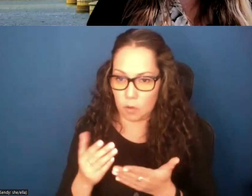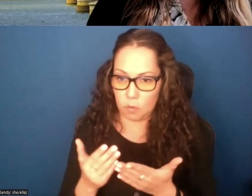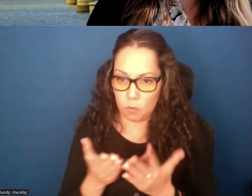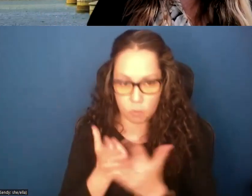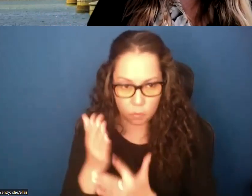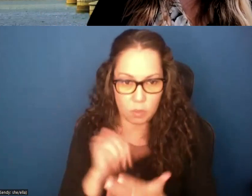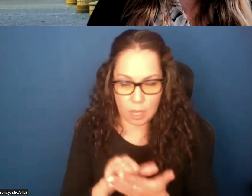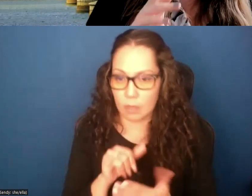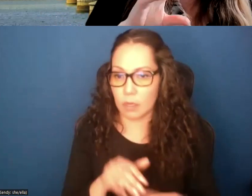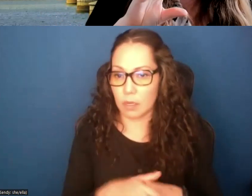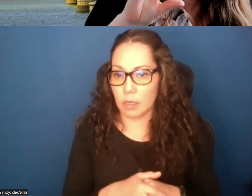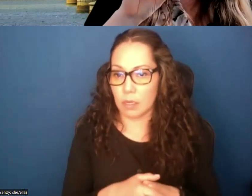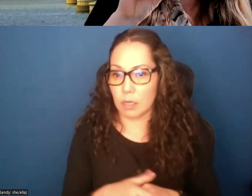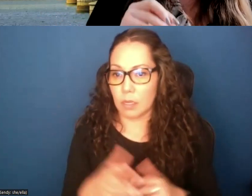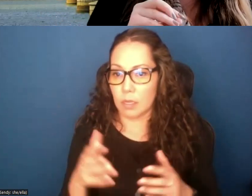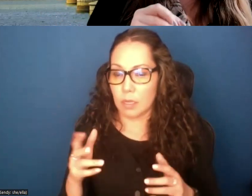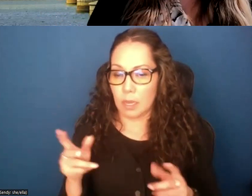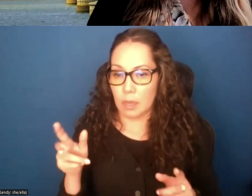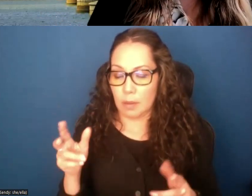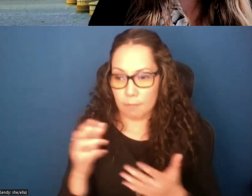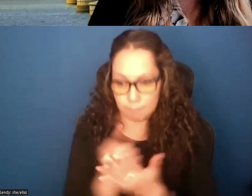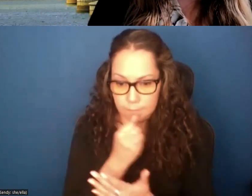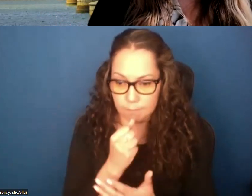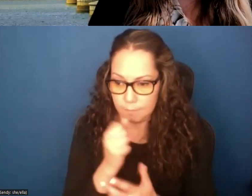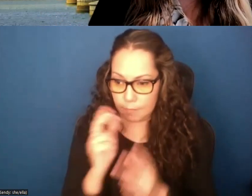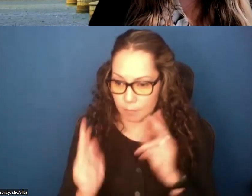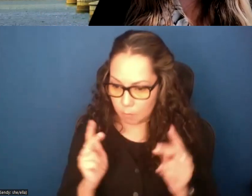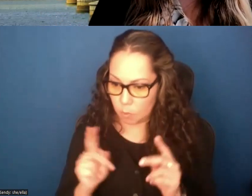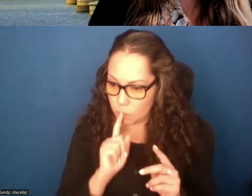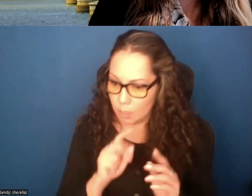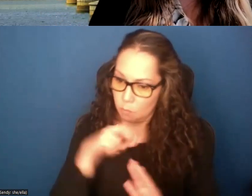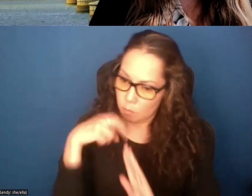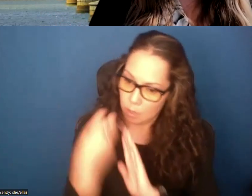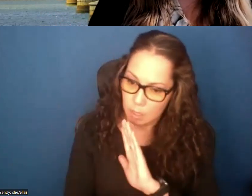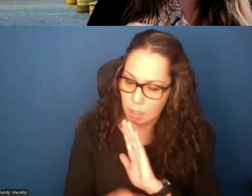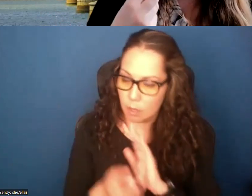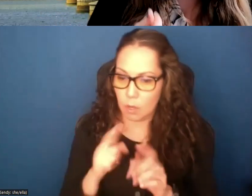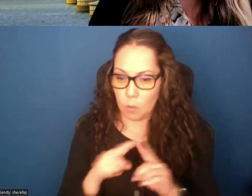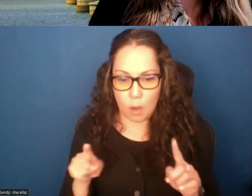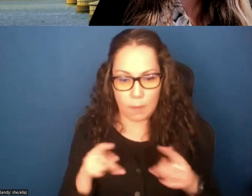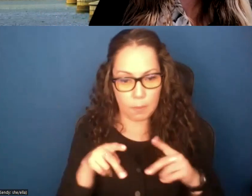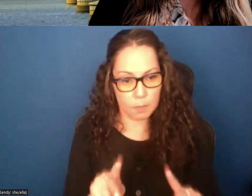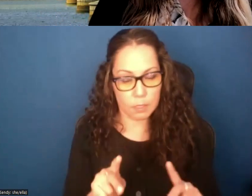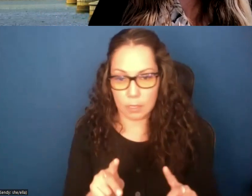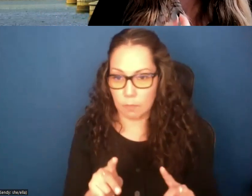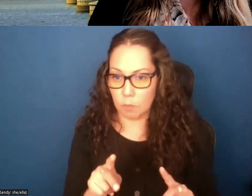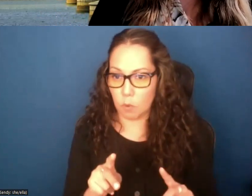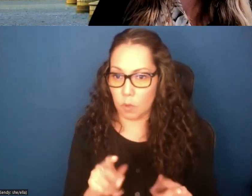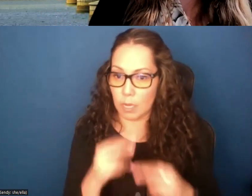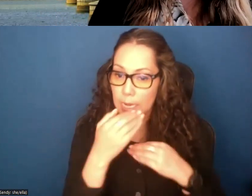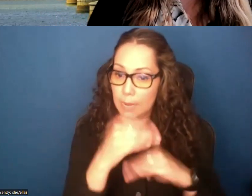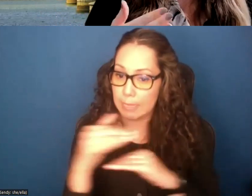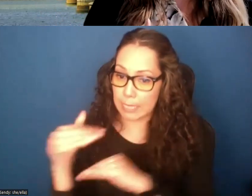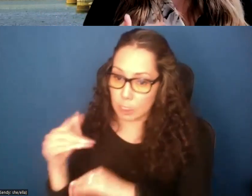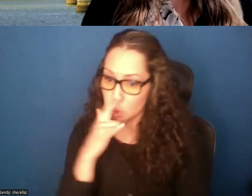is wanting to really maybe dive into what permissible limitations look like and what it's like to